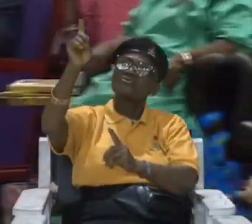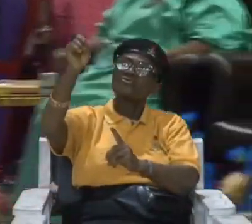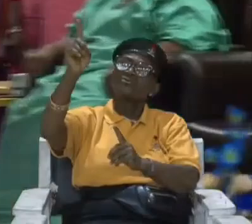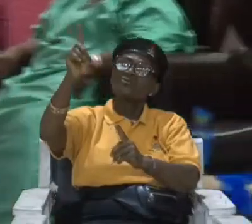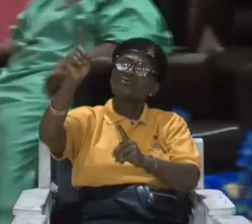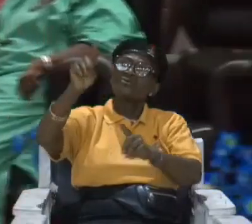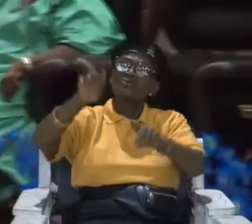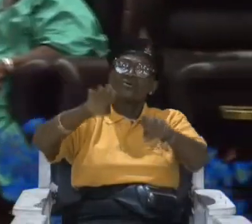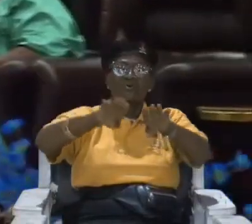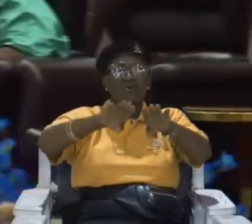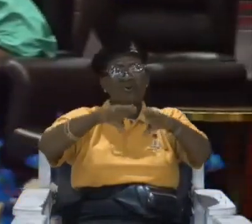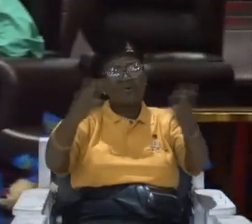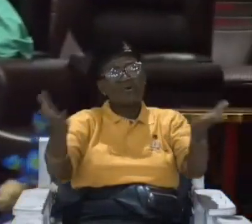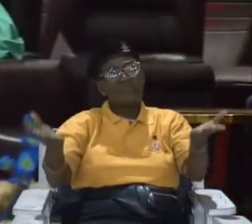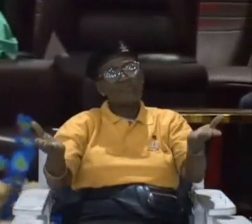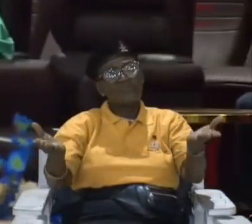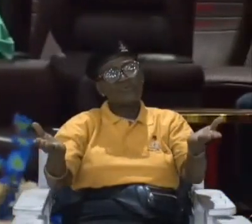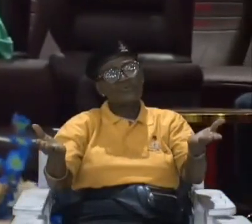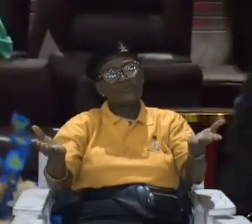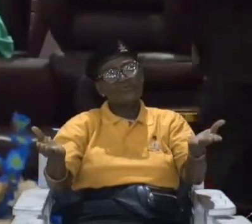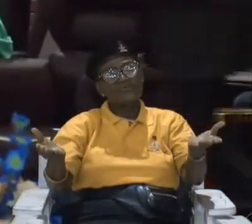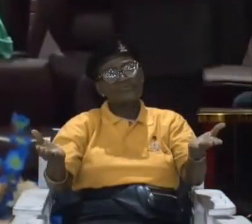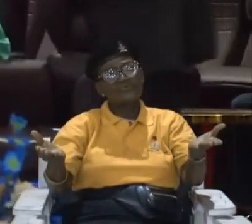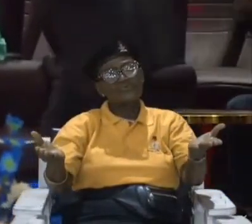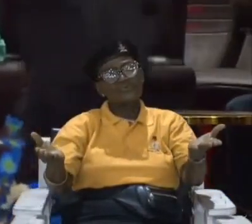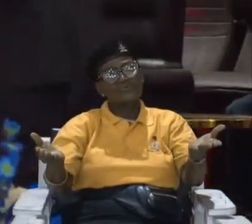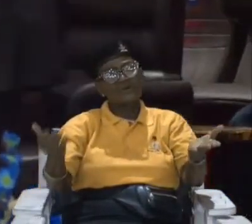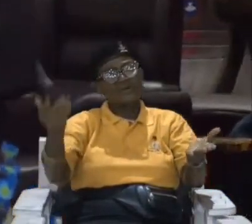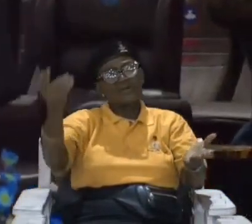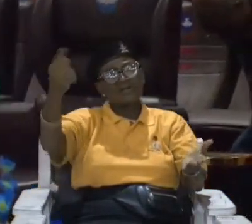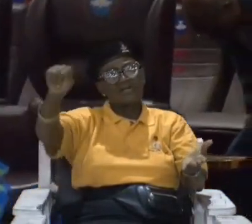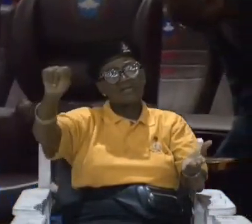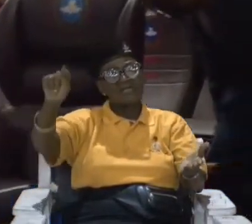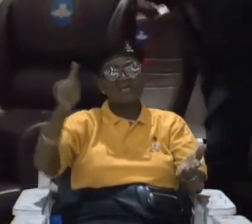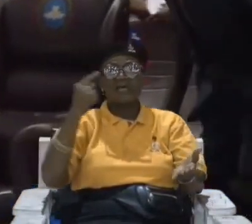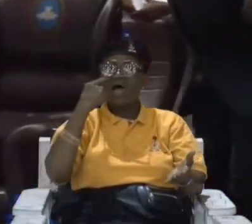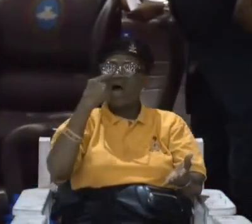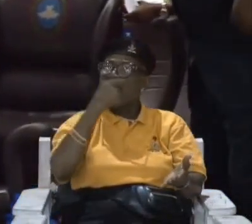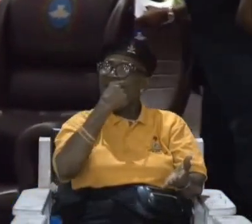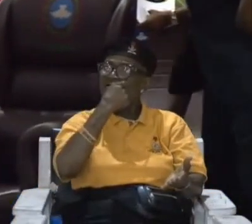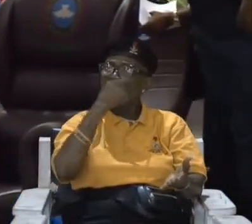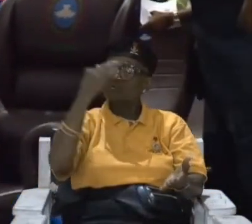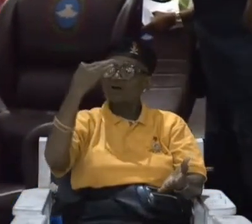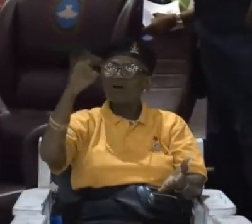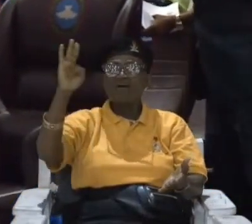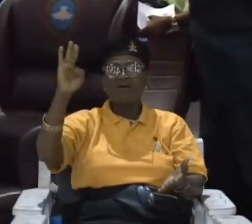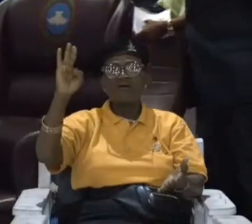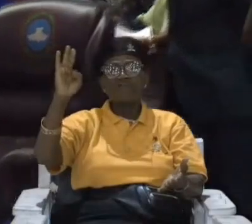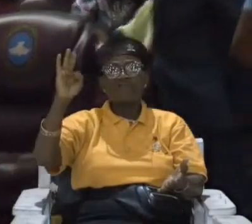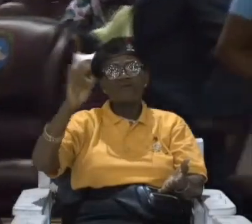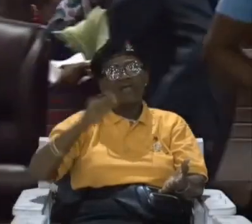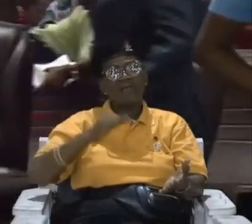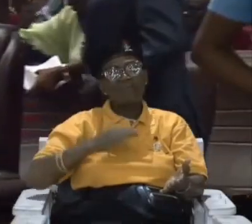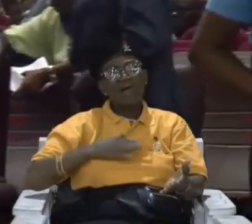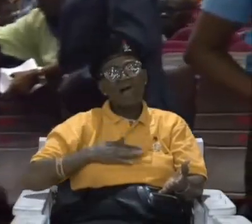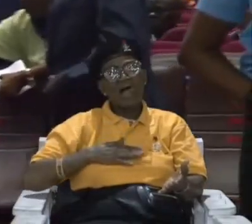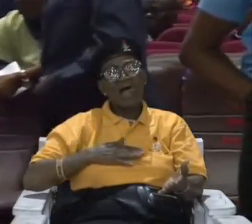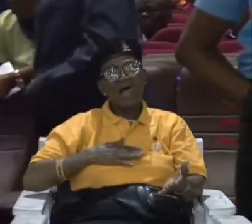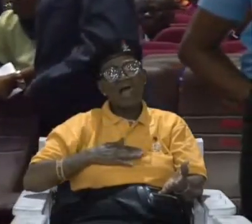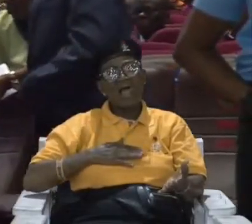Open the eyes. Open the eyes of my heart,